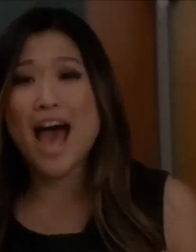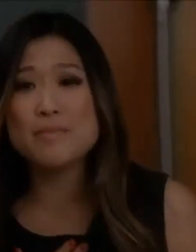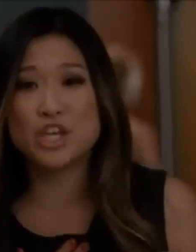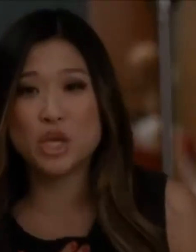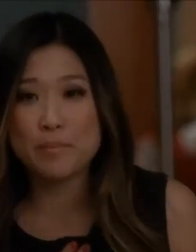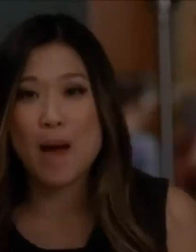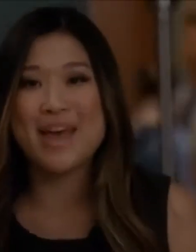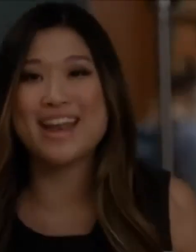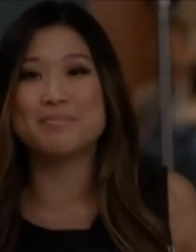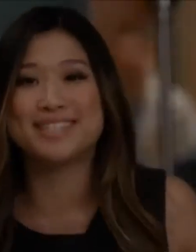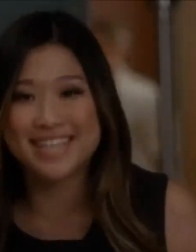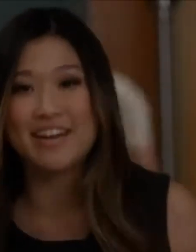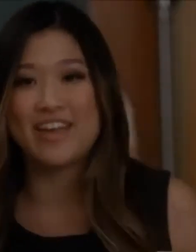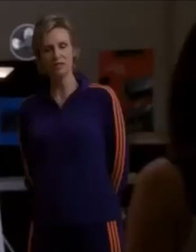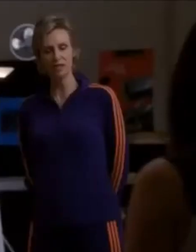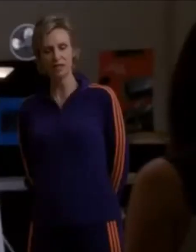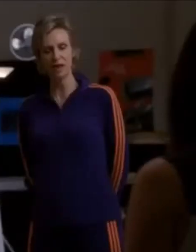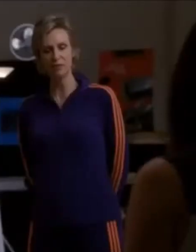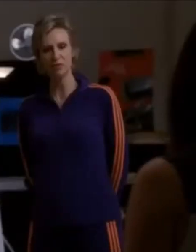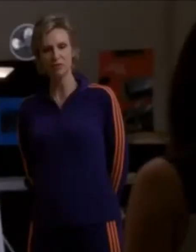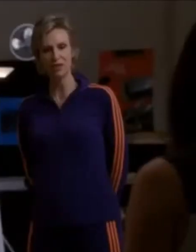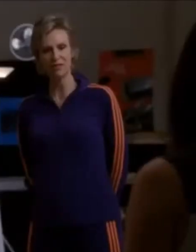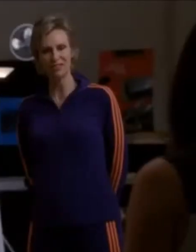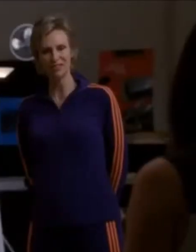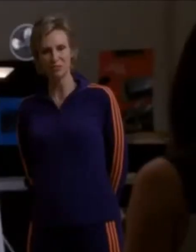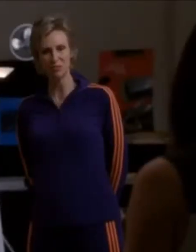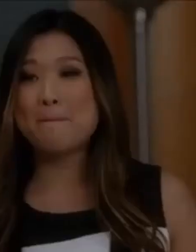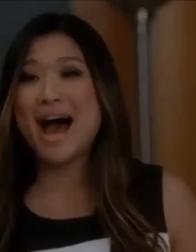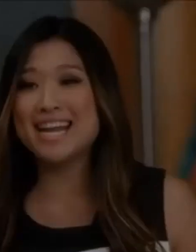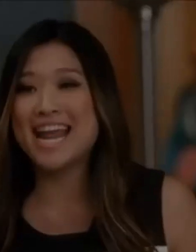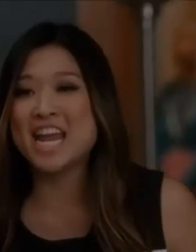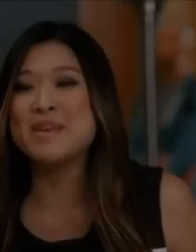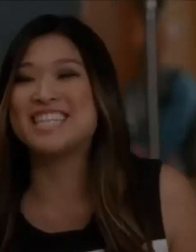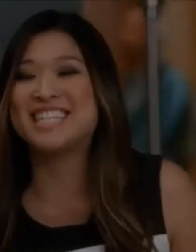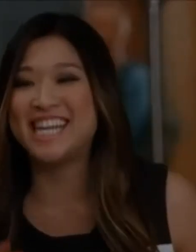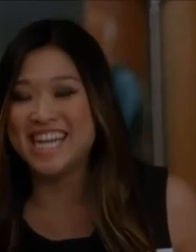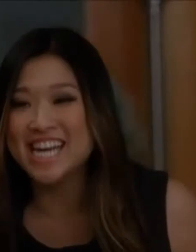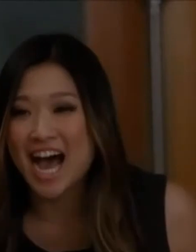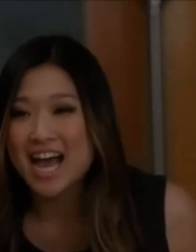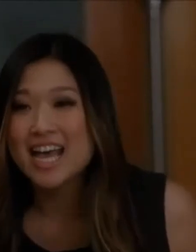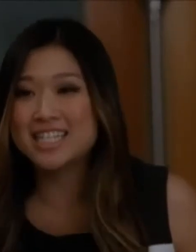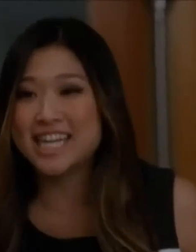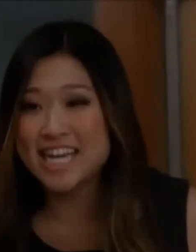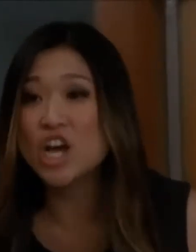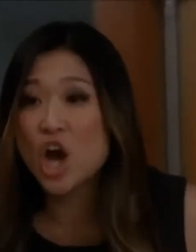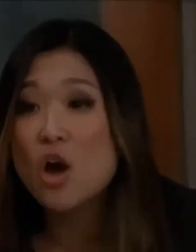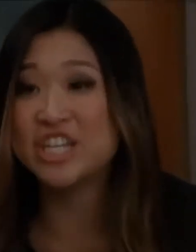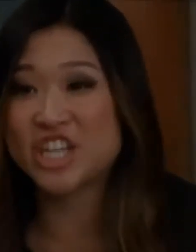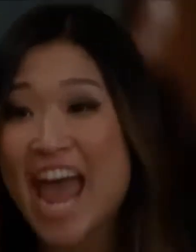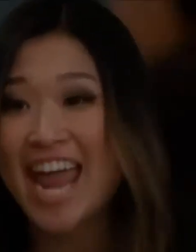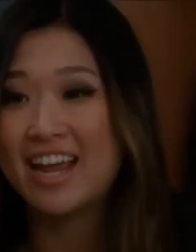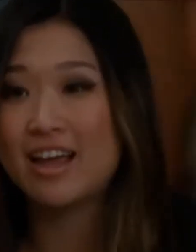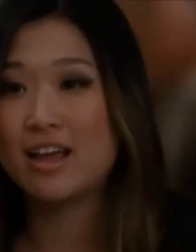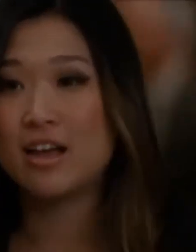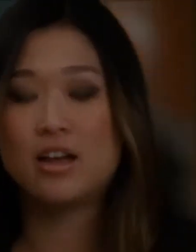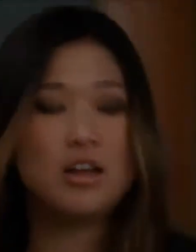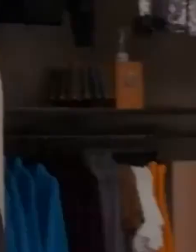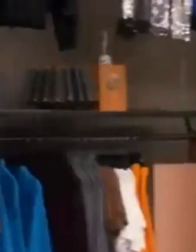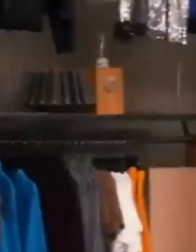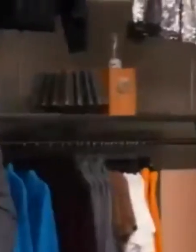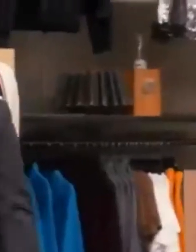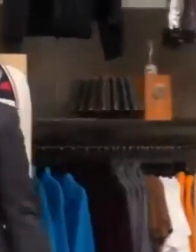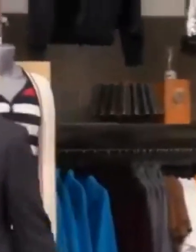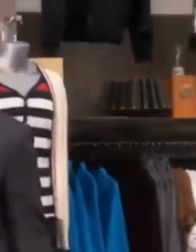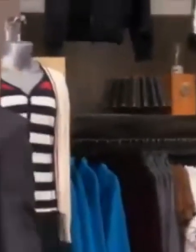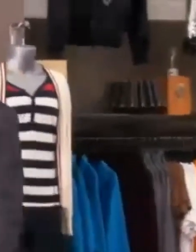around? Well, I'm a human prop, and I'm sick of it. Take a lap and cool down, Asian number one. My name is Tina. Tina Cohen Chang.